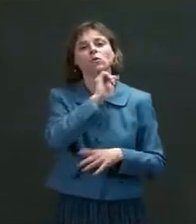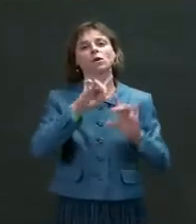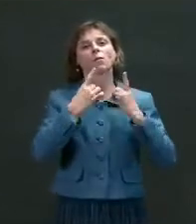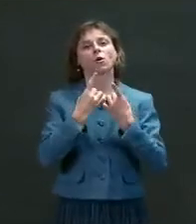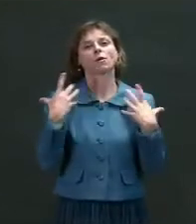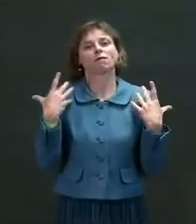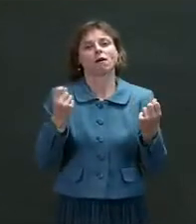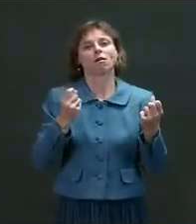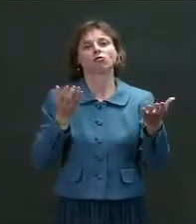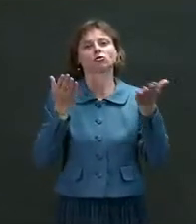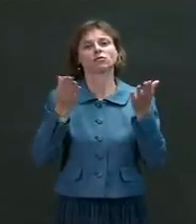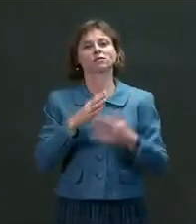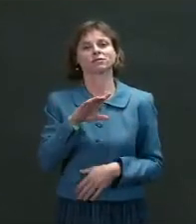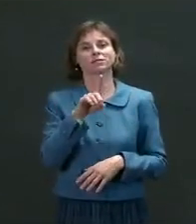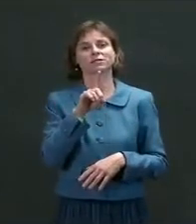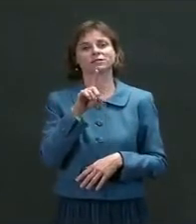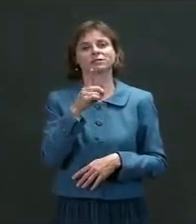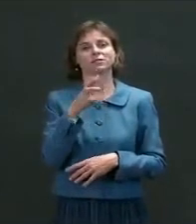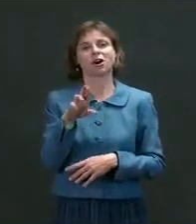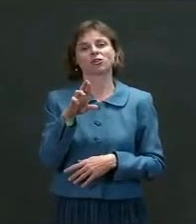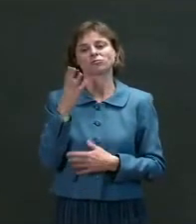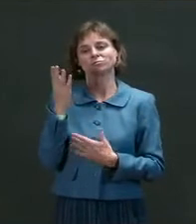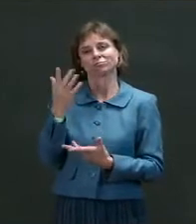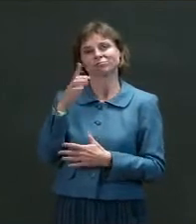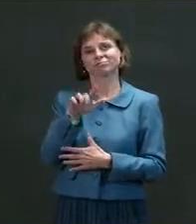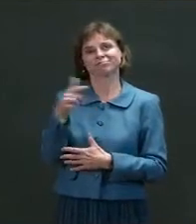Health Services. Dr. Kyrsten, over to you.